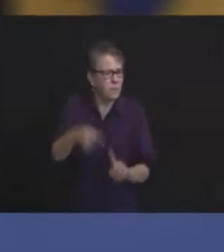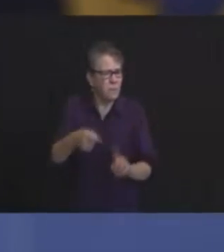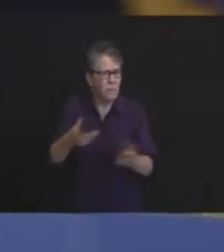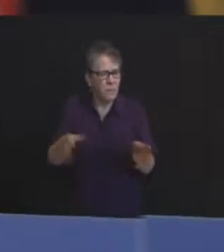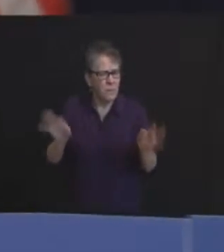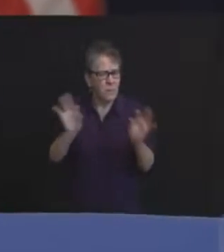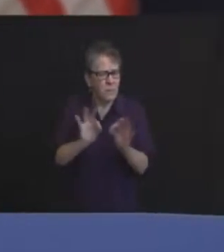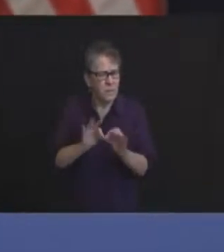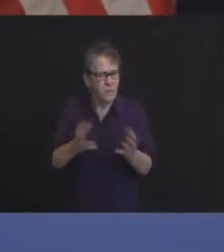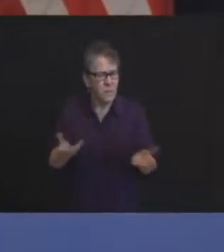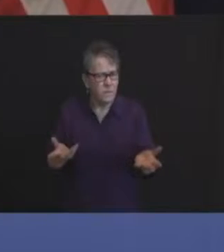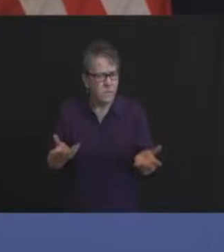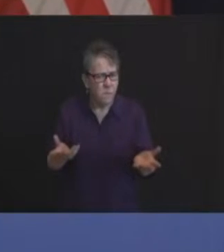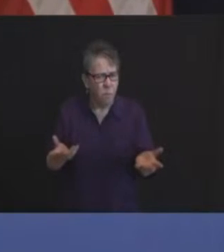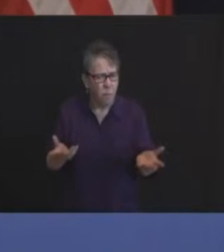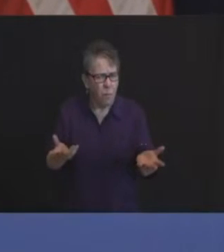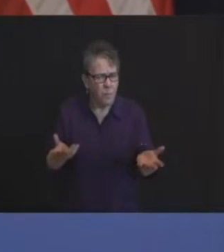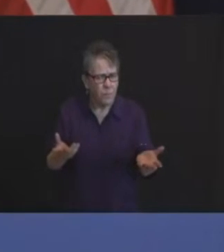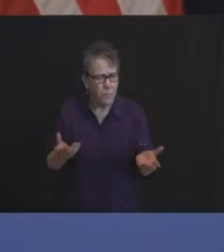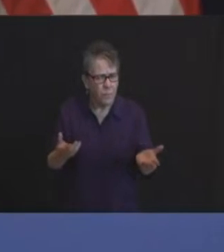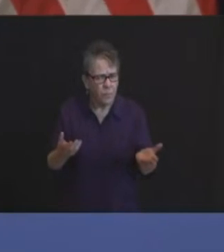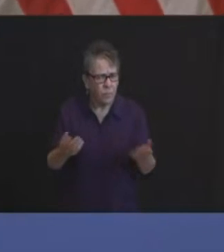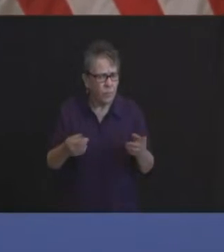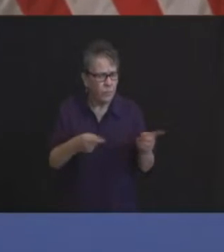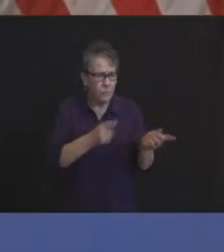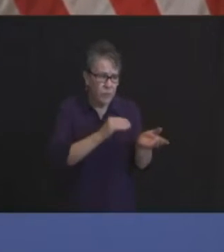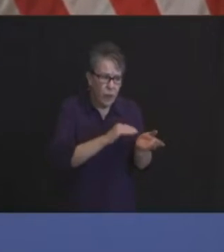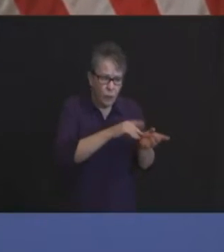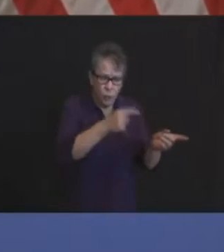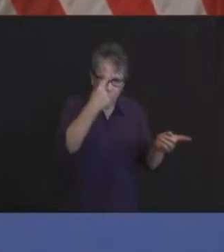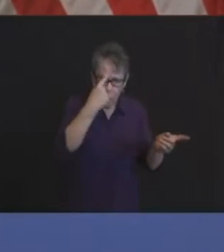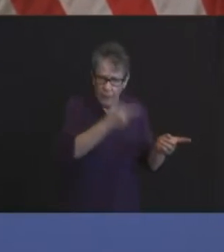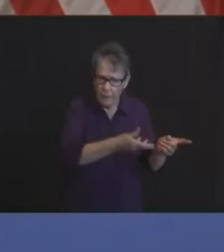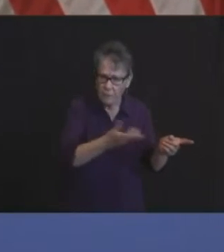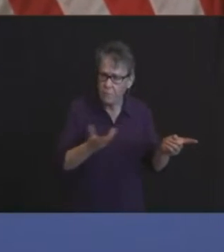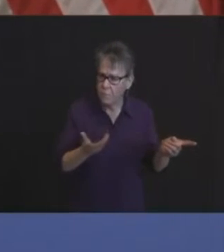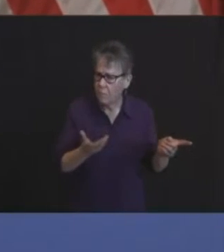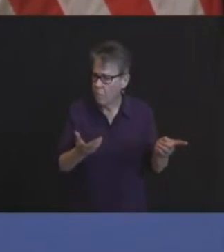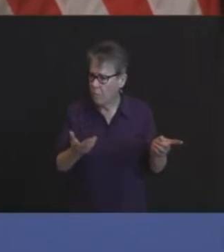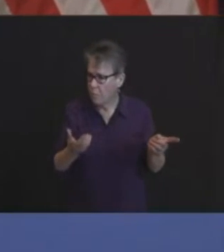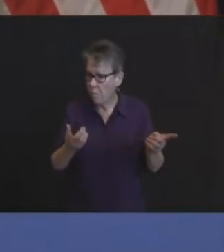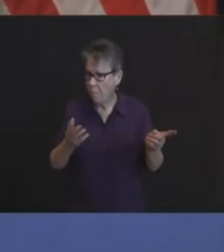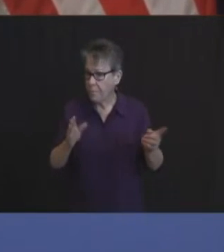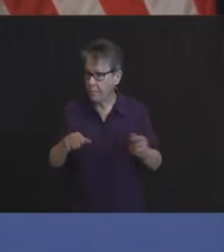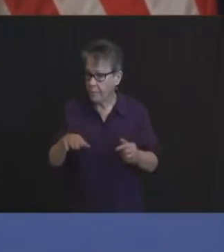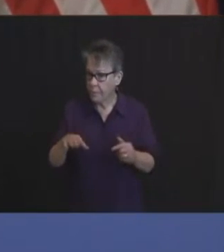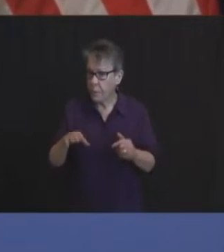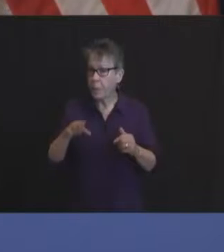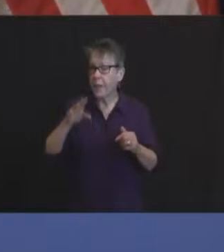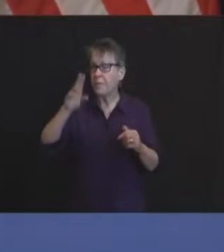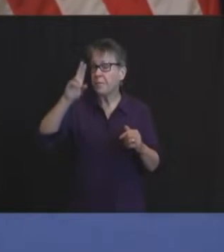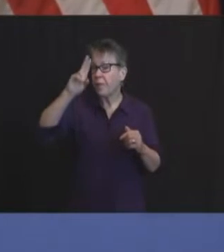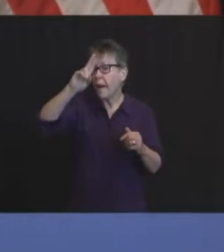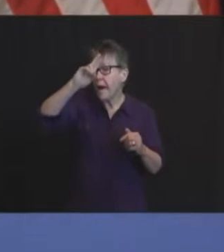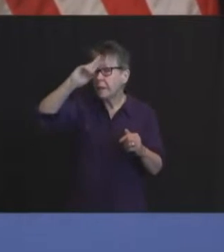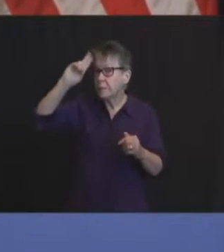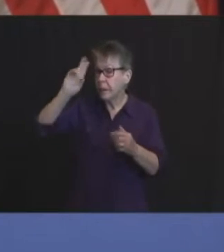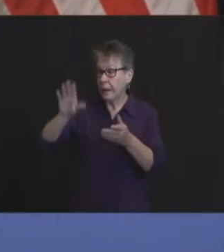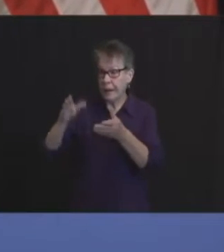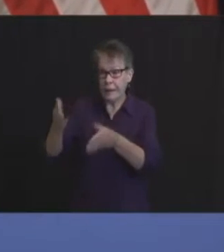as we have repeatedly said over time, that hospitalizations and deaths are lagging indicators.